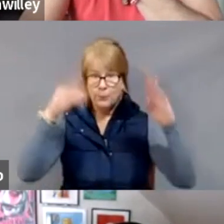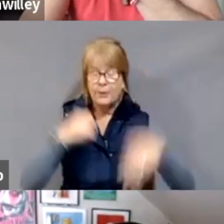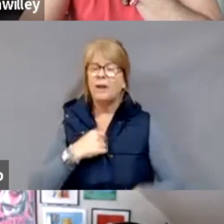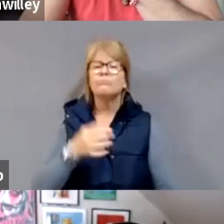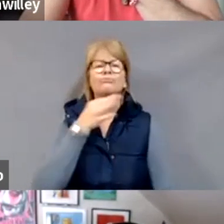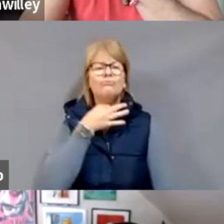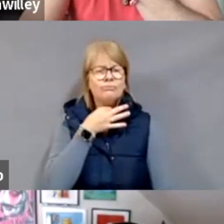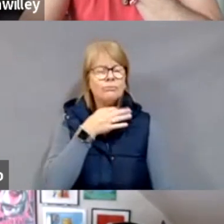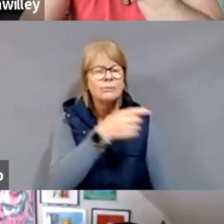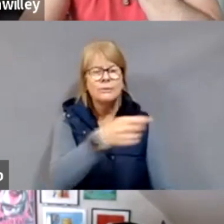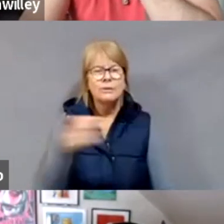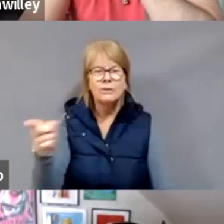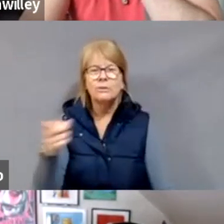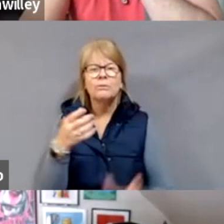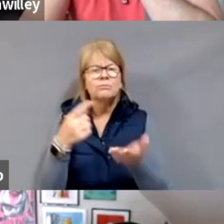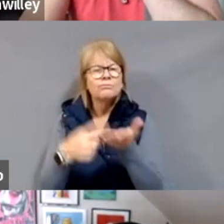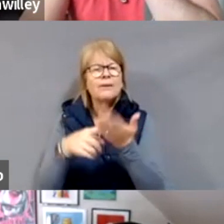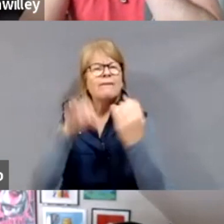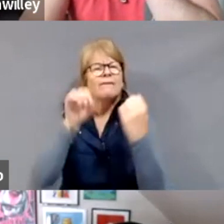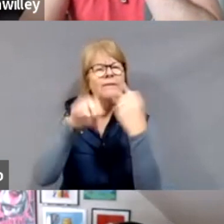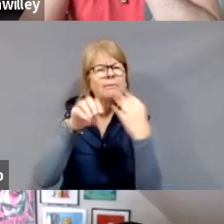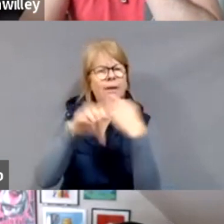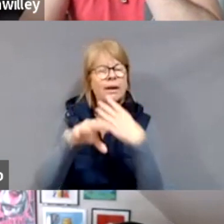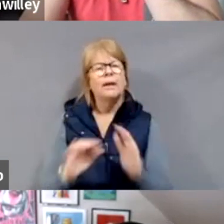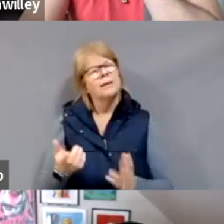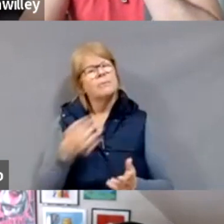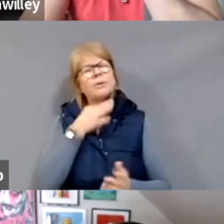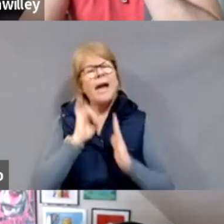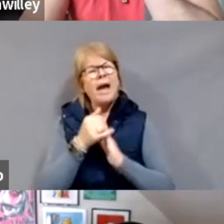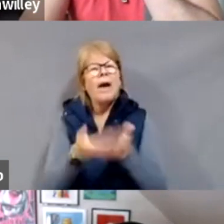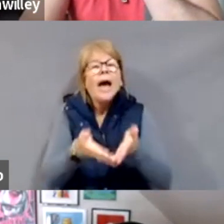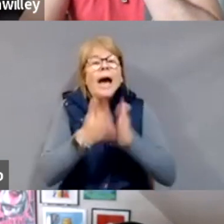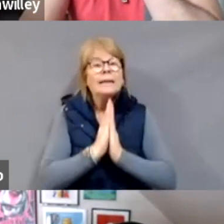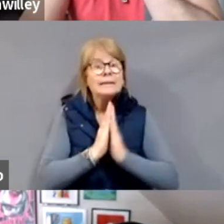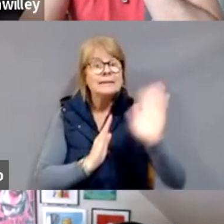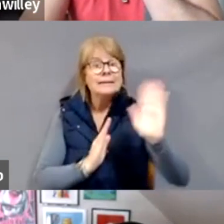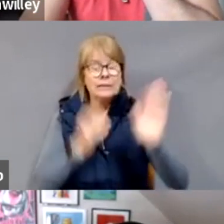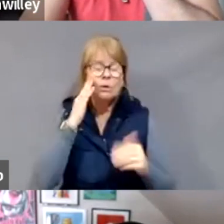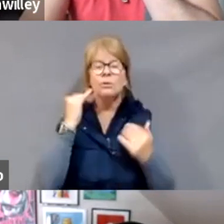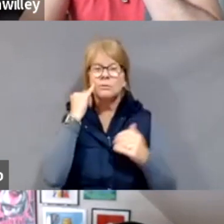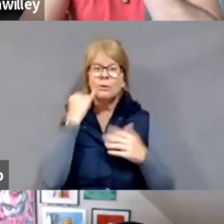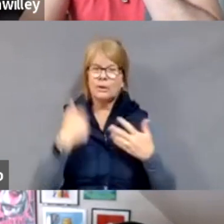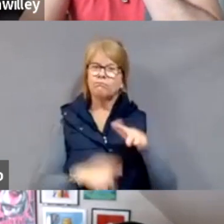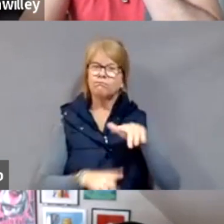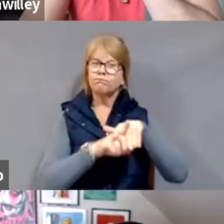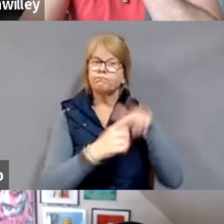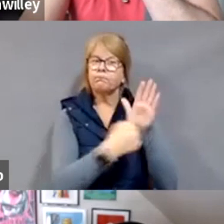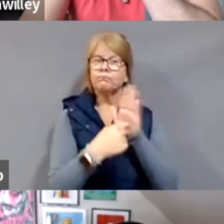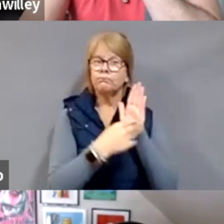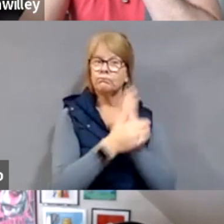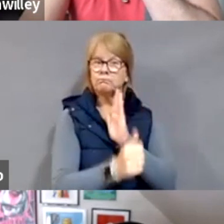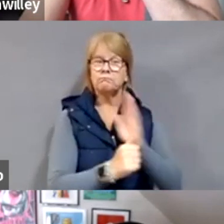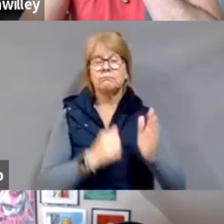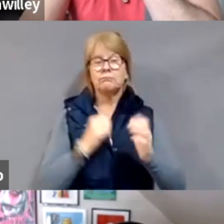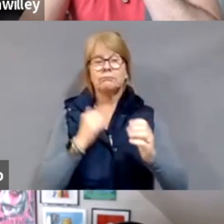so you mentioned getting feedback, and how do you ask for that for, say, like after an audition or something, just because it's nice